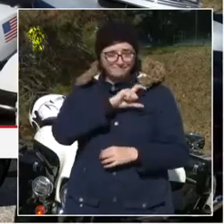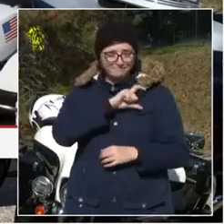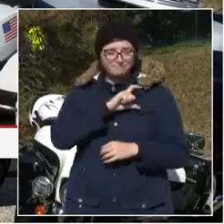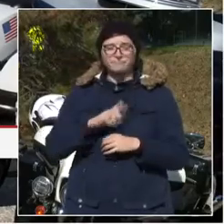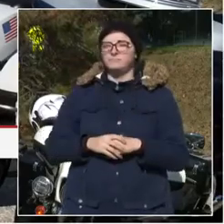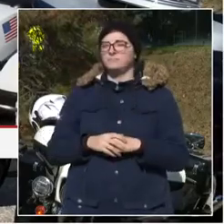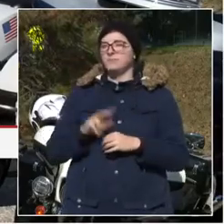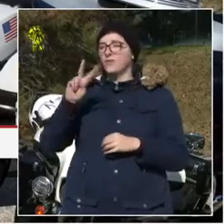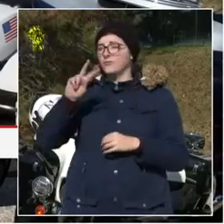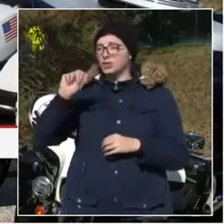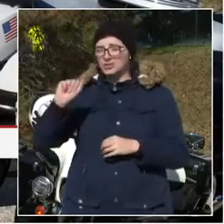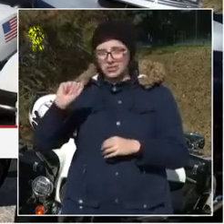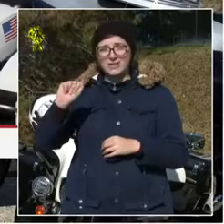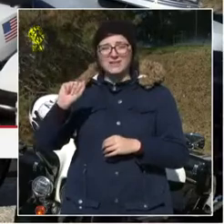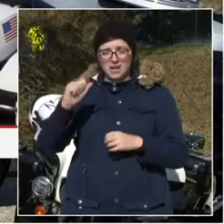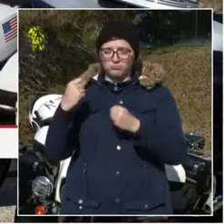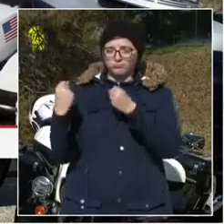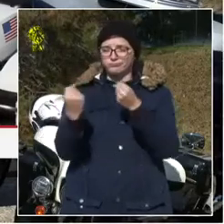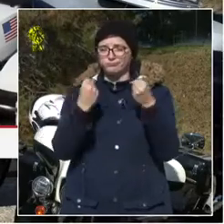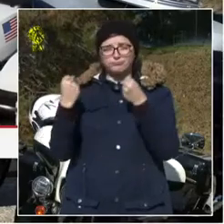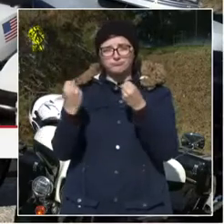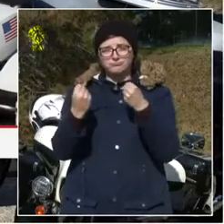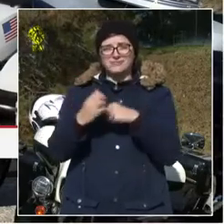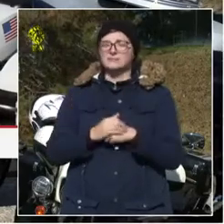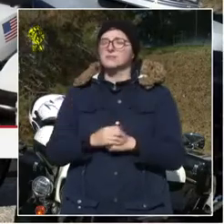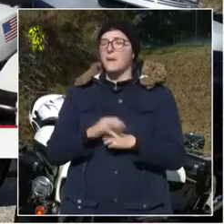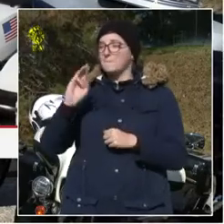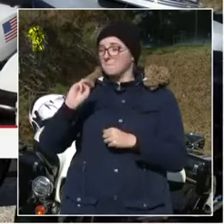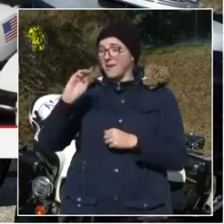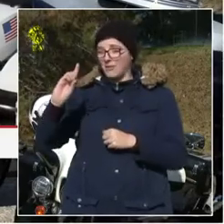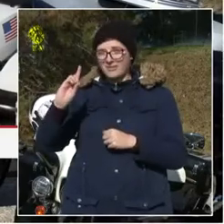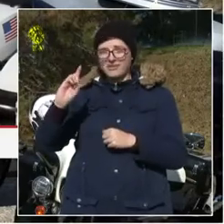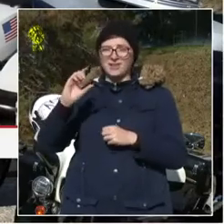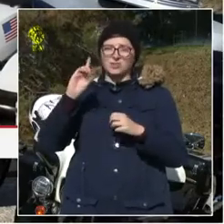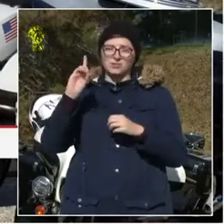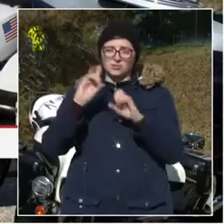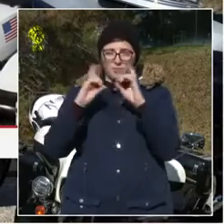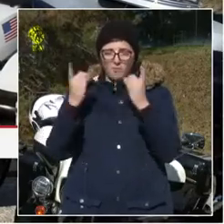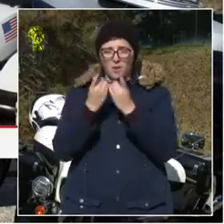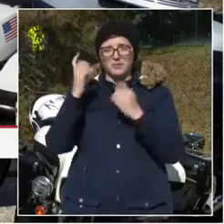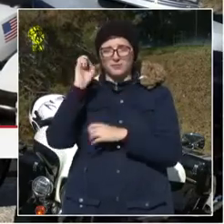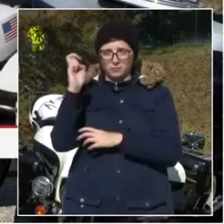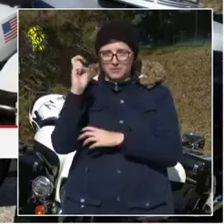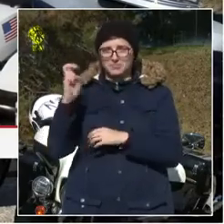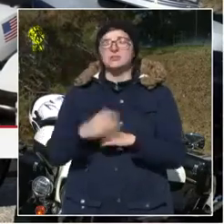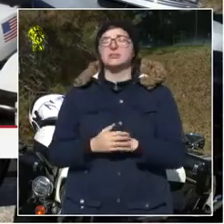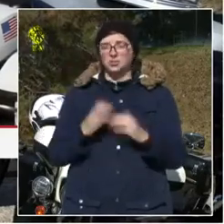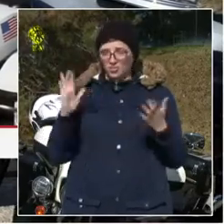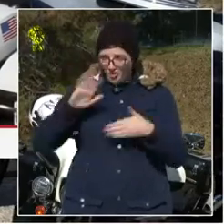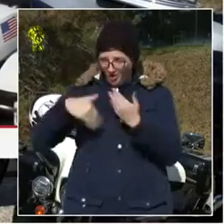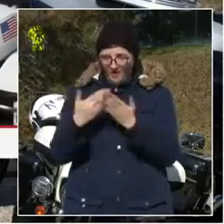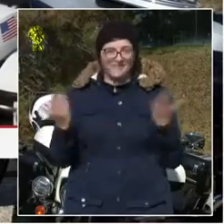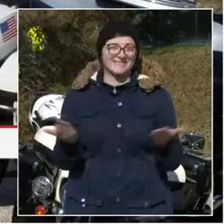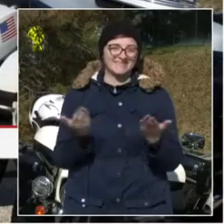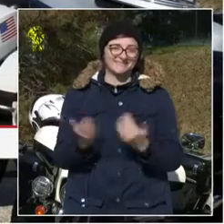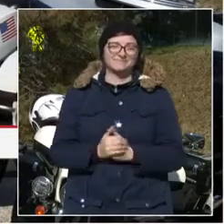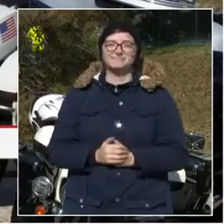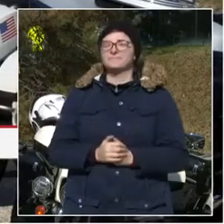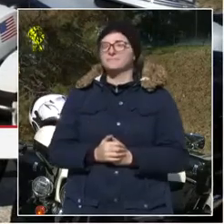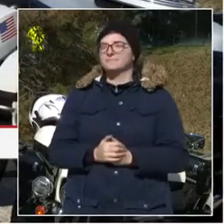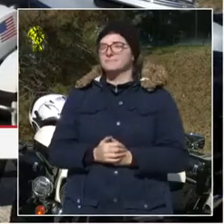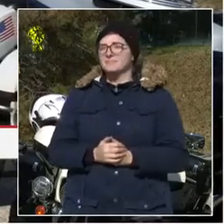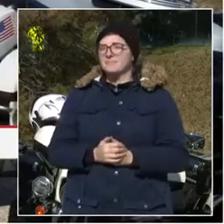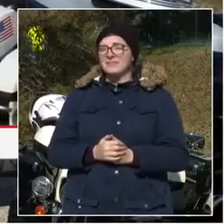of Motor Vehicles, Maryland Department of Transportation. Now nationally, pedestrian deaths reached a